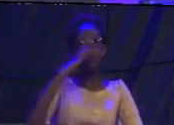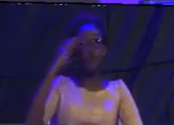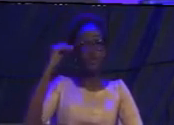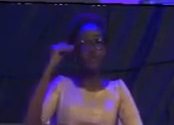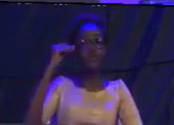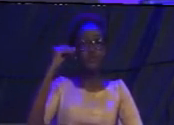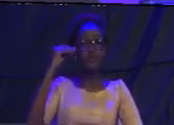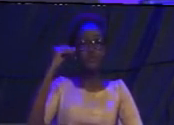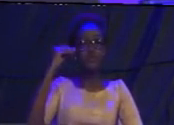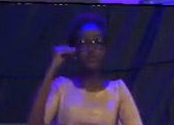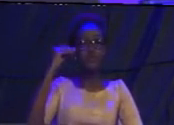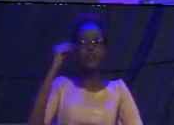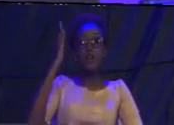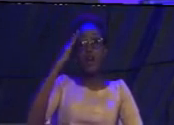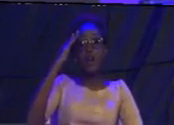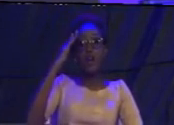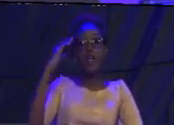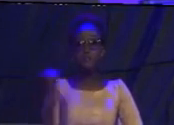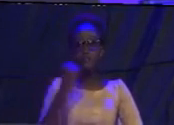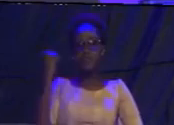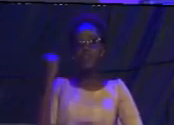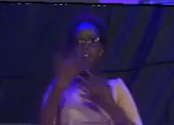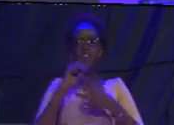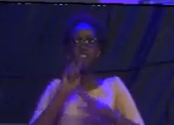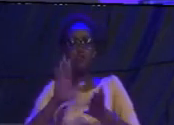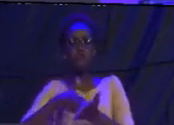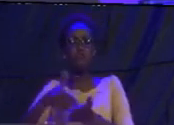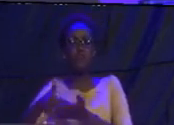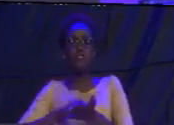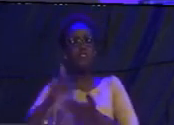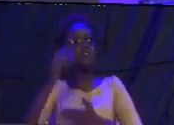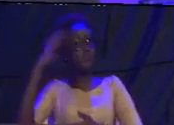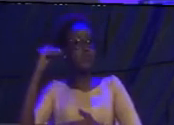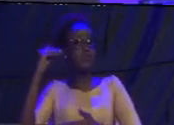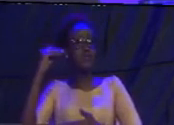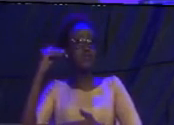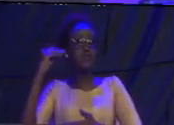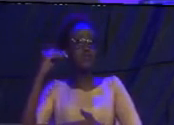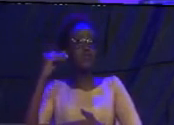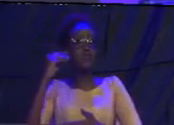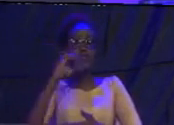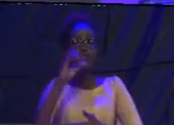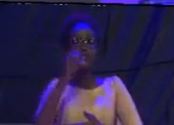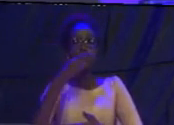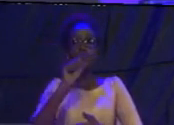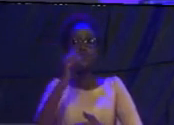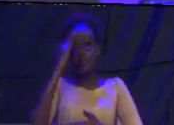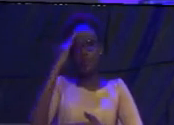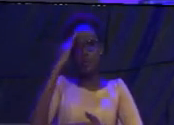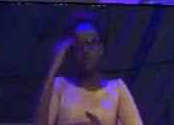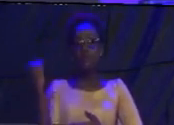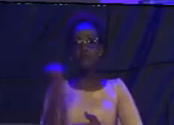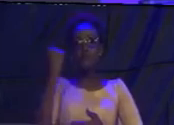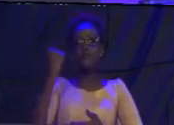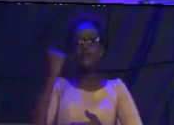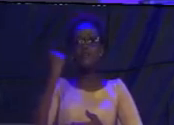Joshua knew Moses. He knew his strength and his weakness. He knew how the